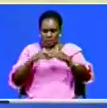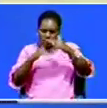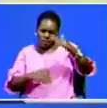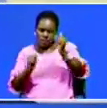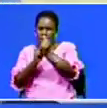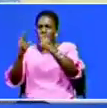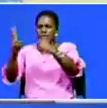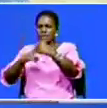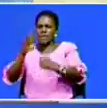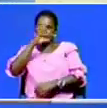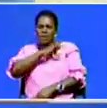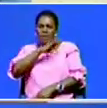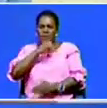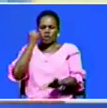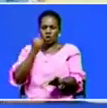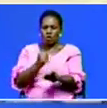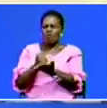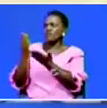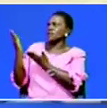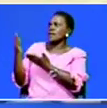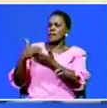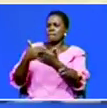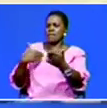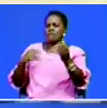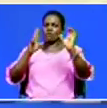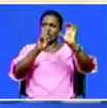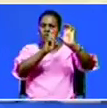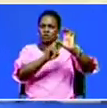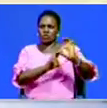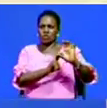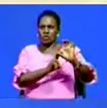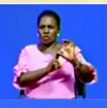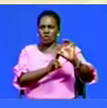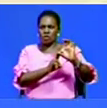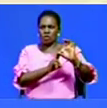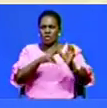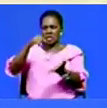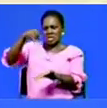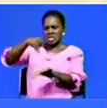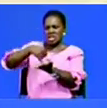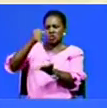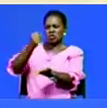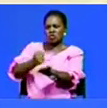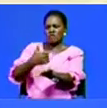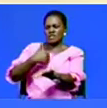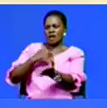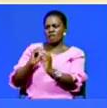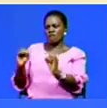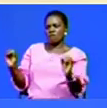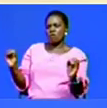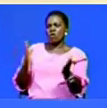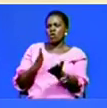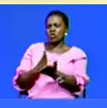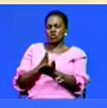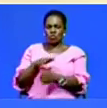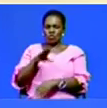17 wanaonufaika na ofisi hii. Before I joined, there was no inclusion office. So through